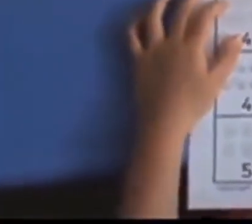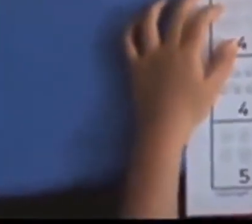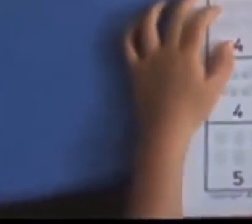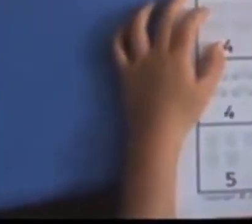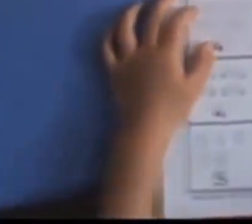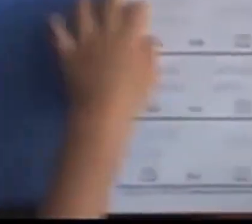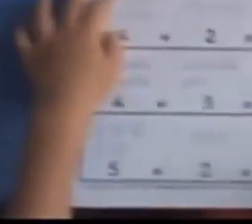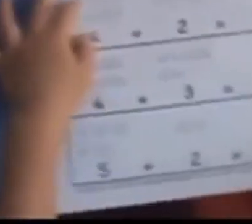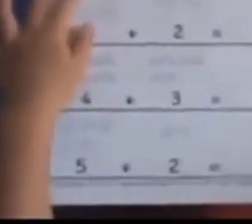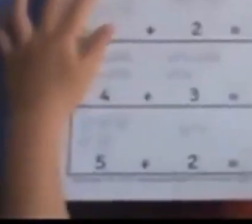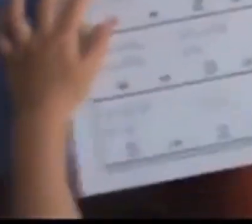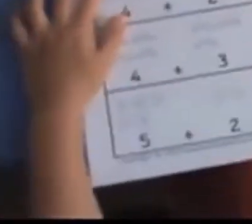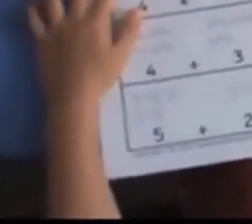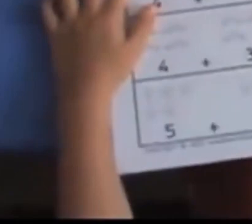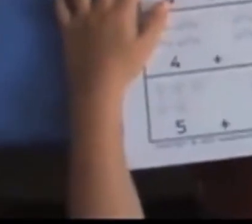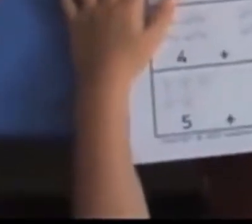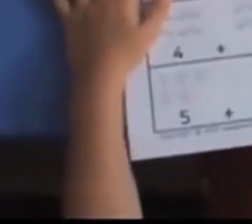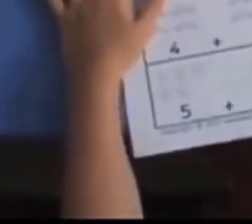Triangle, square,